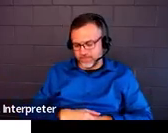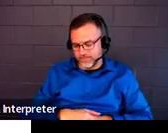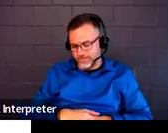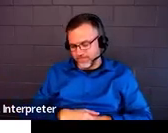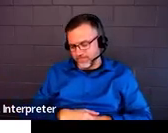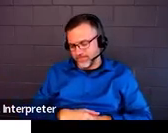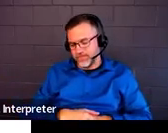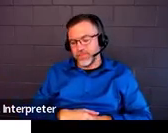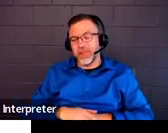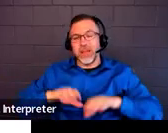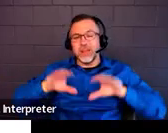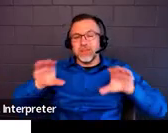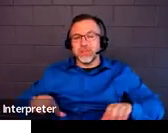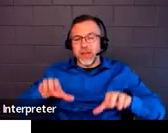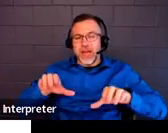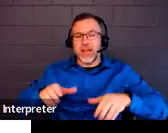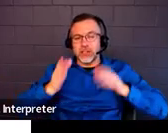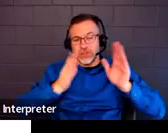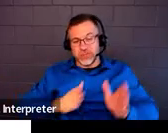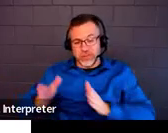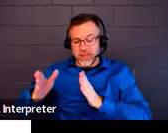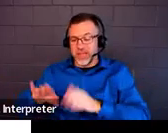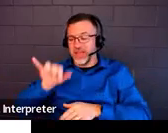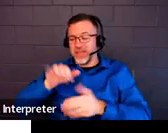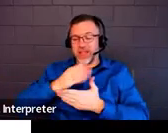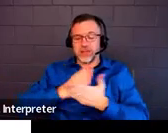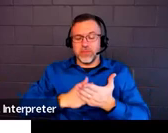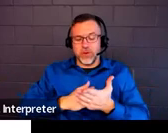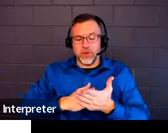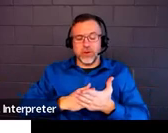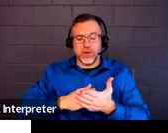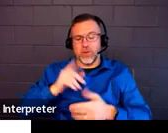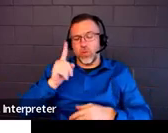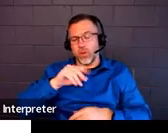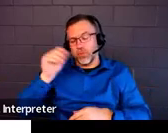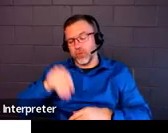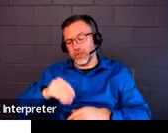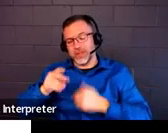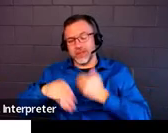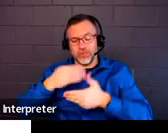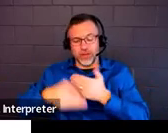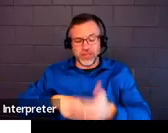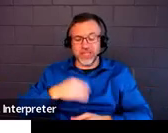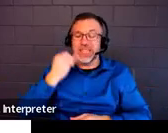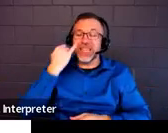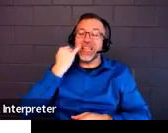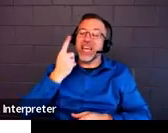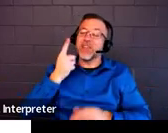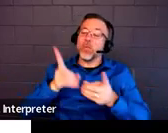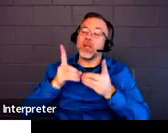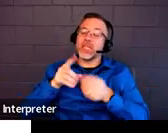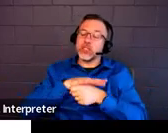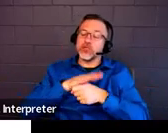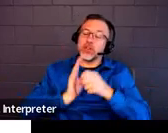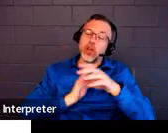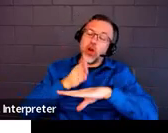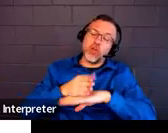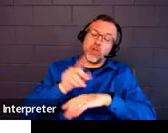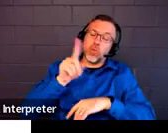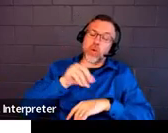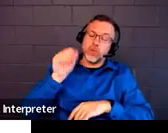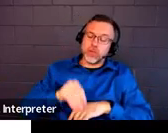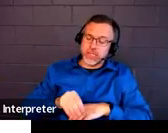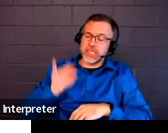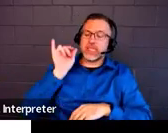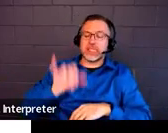another part of the 1% process. So if a district is over 1% for participation, then